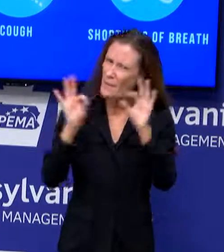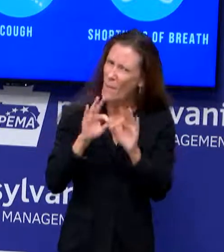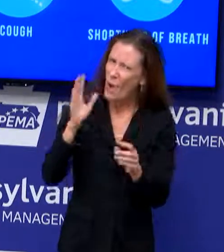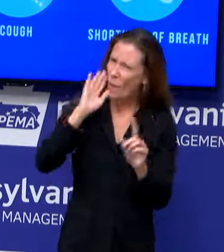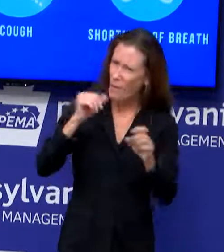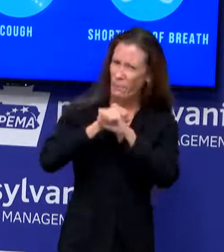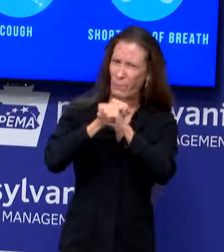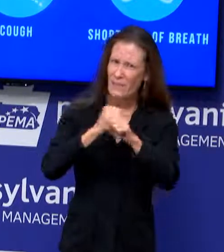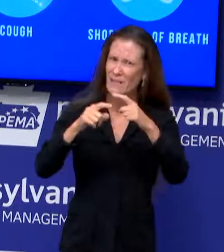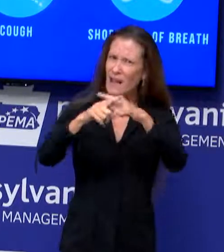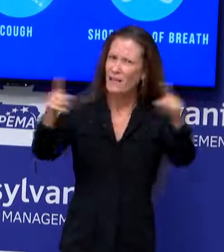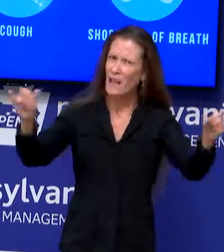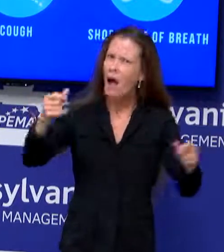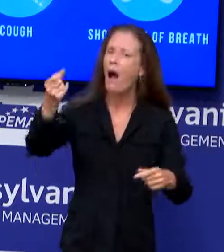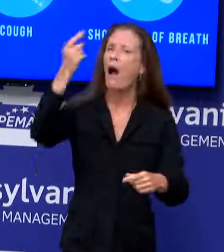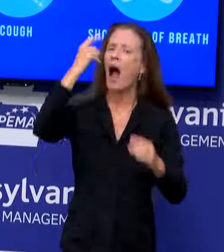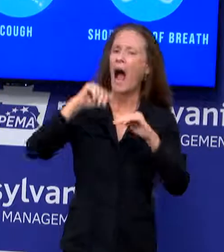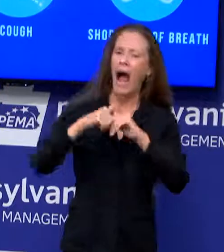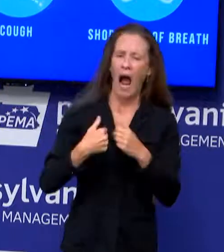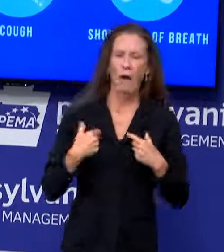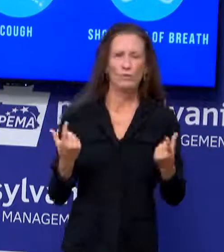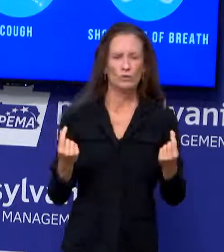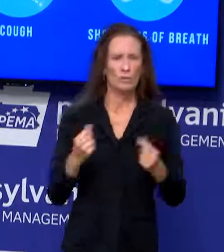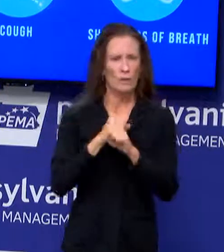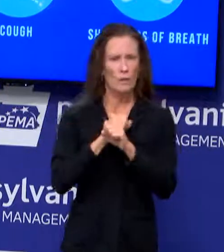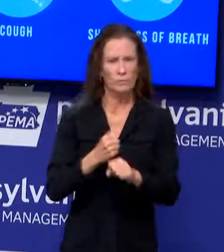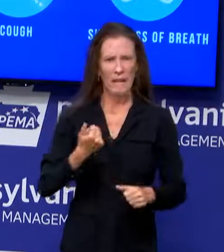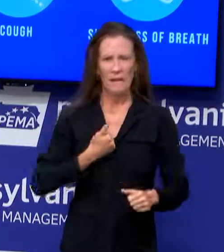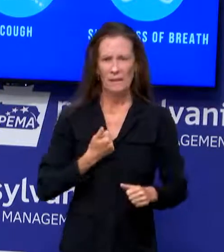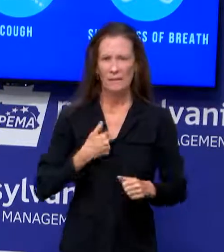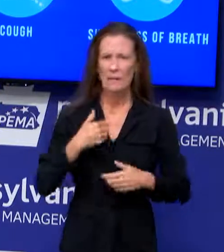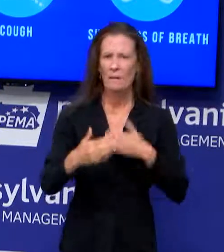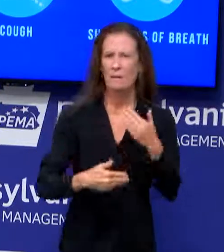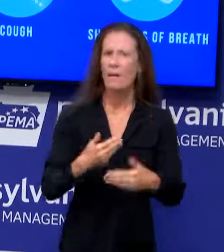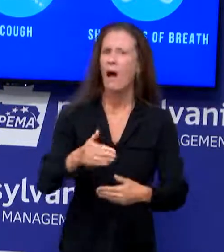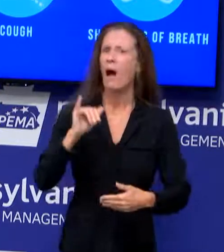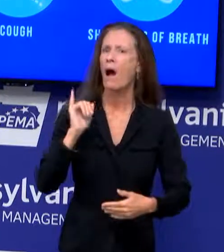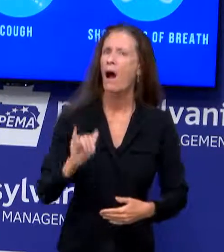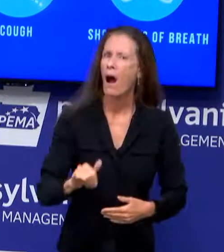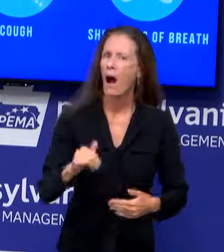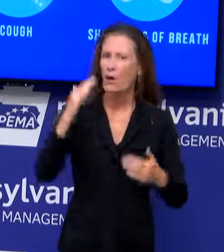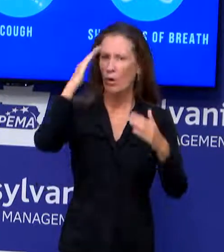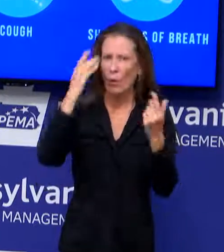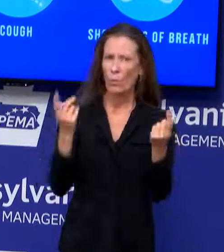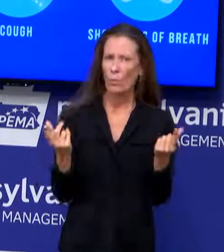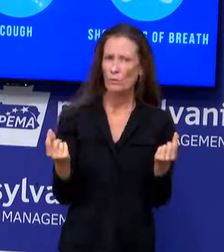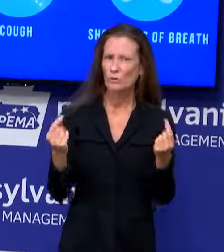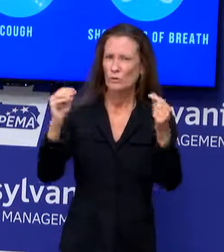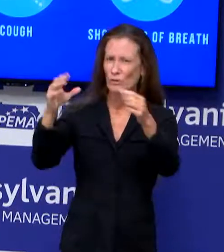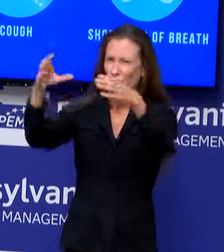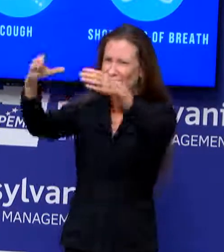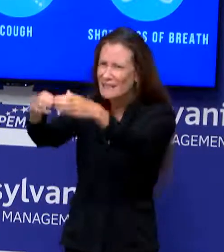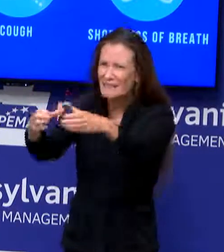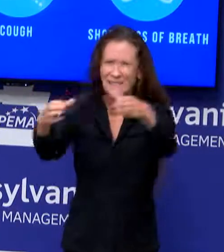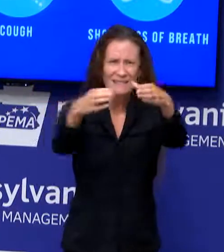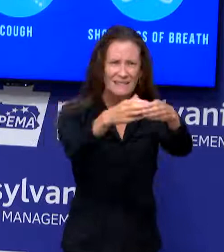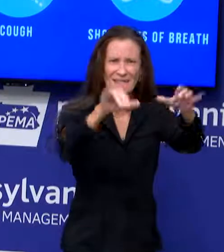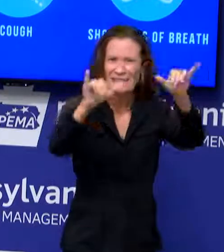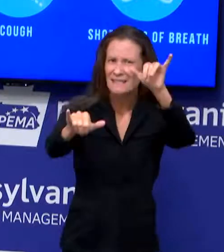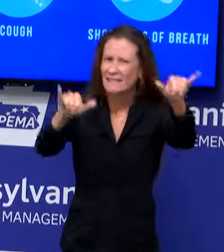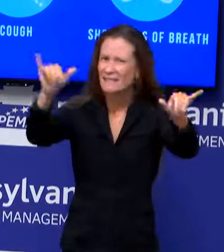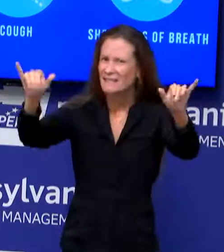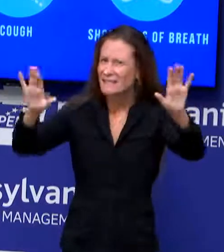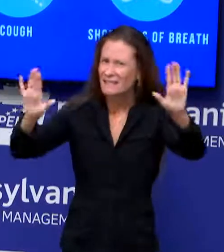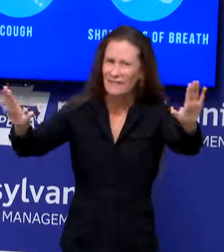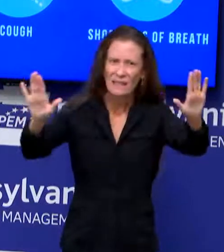of our containment strategy. In terms of containment, you increase testing. We have well over 22,000 test reports per day